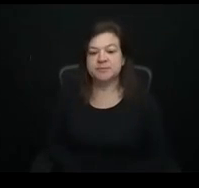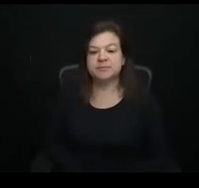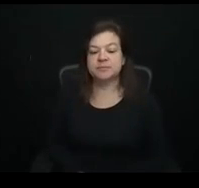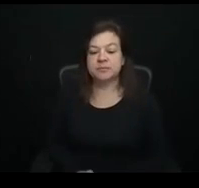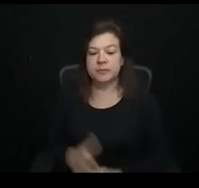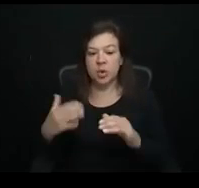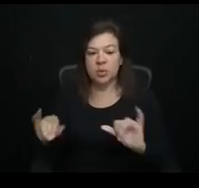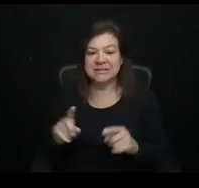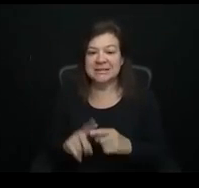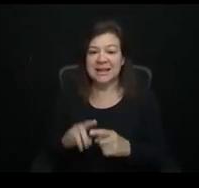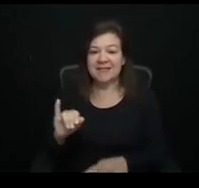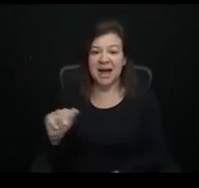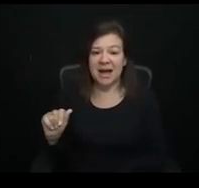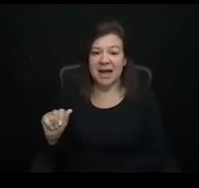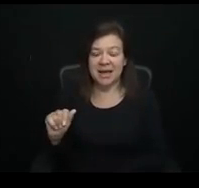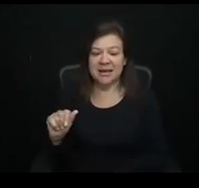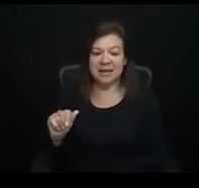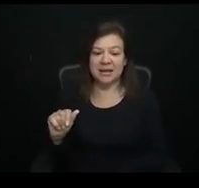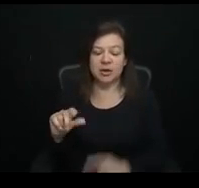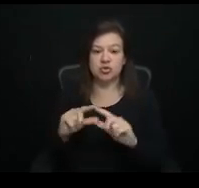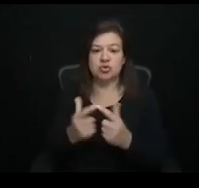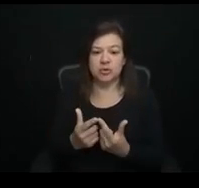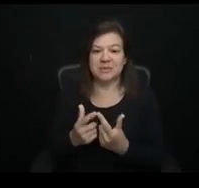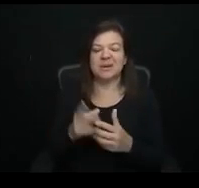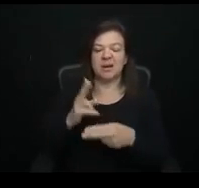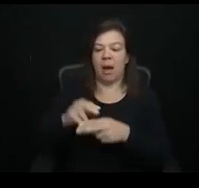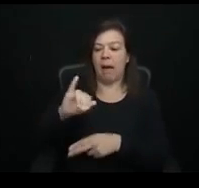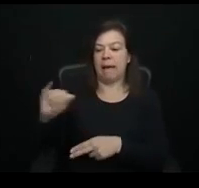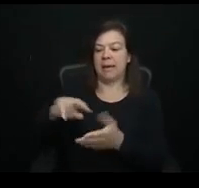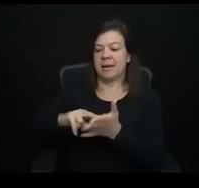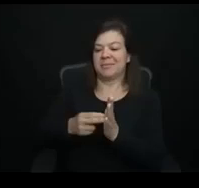group out there, an initial attack group that